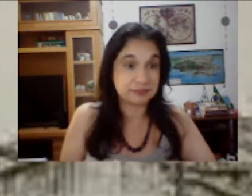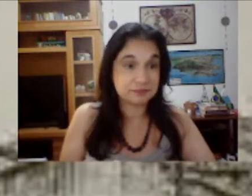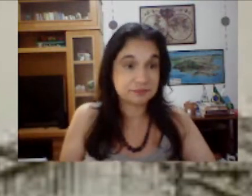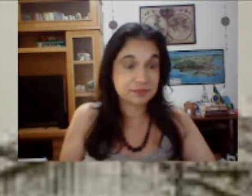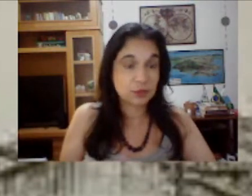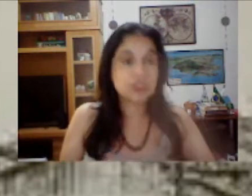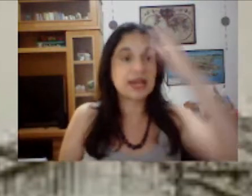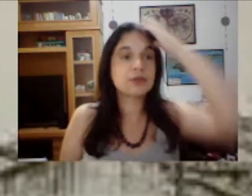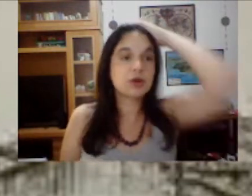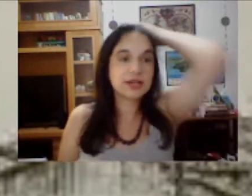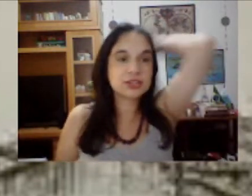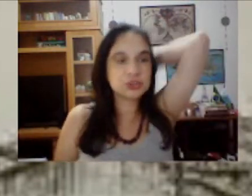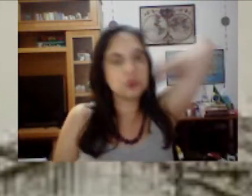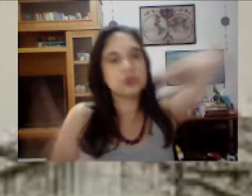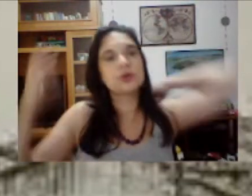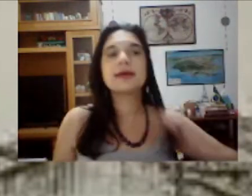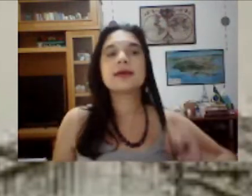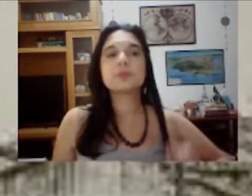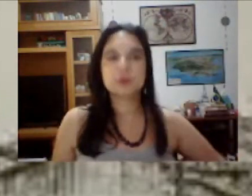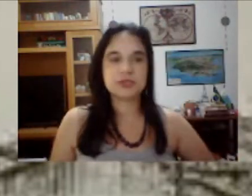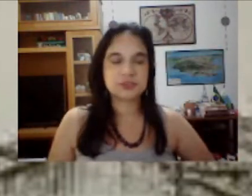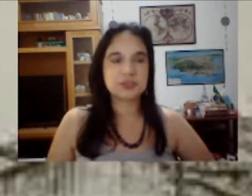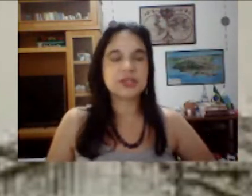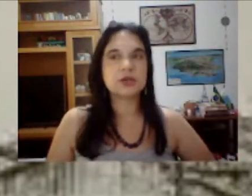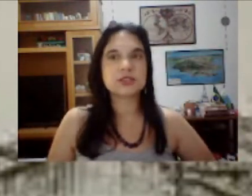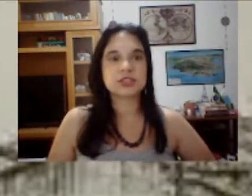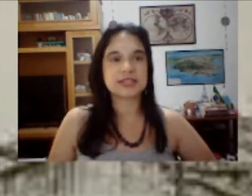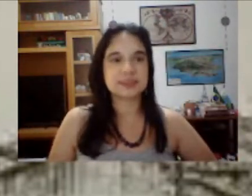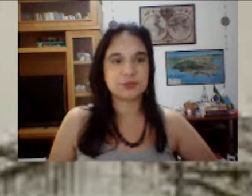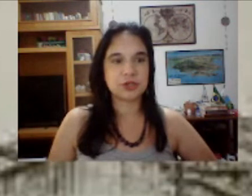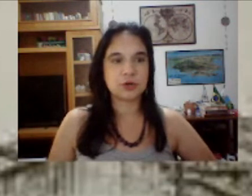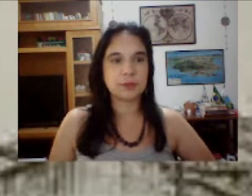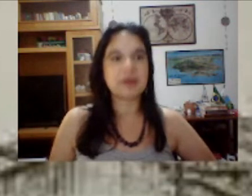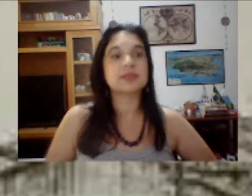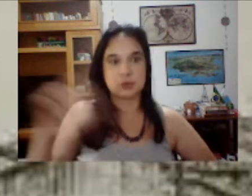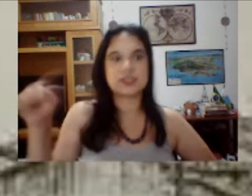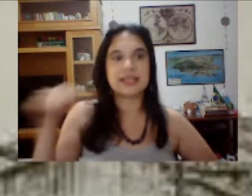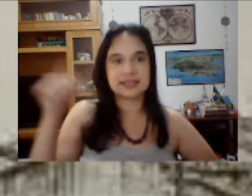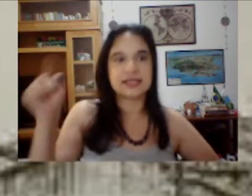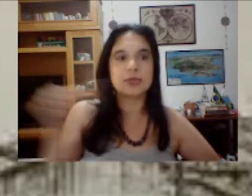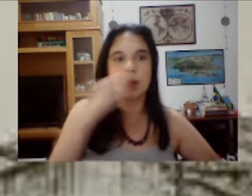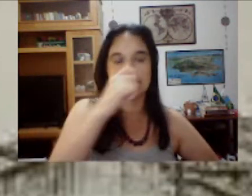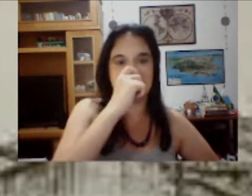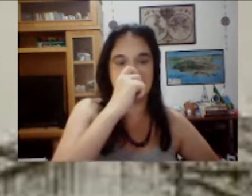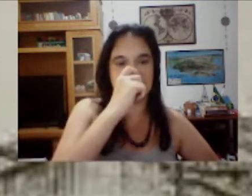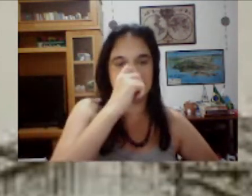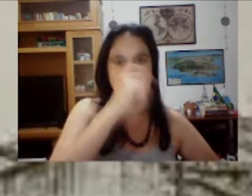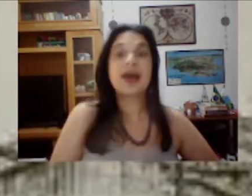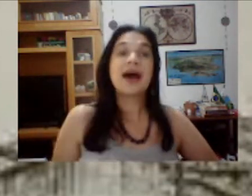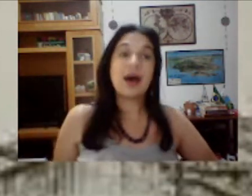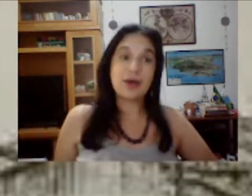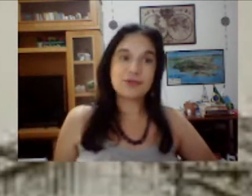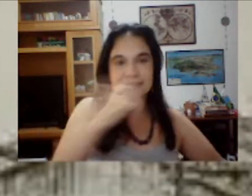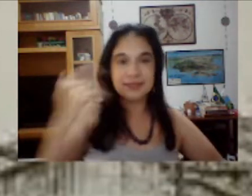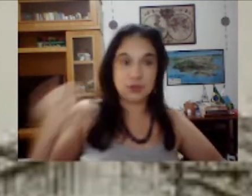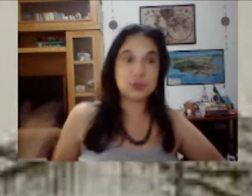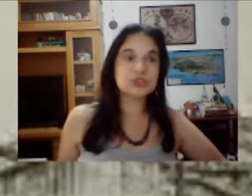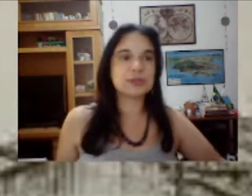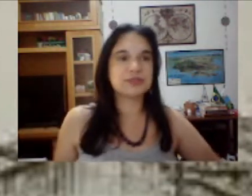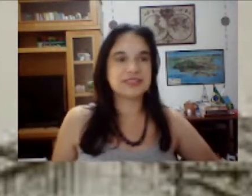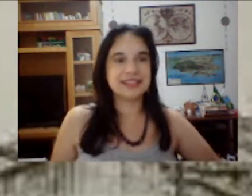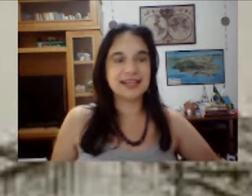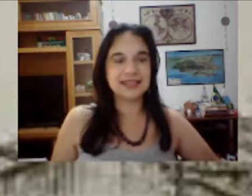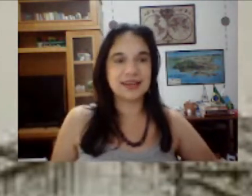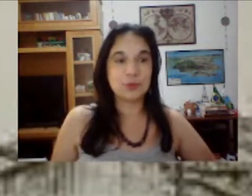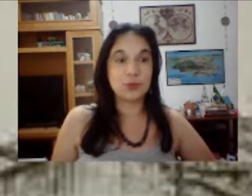Cinelândia, which I have already shown you in previous videos, such as the video about the mosaic sidewalks of Rio. However, the original